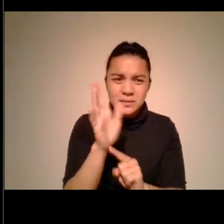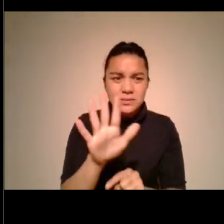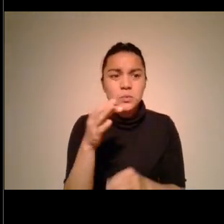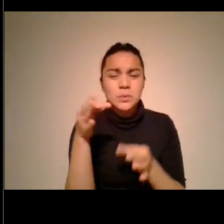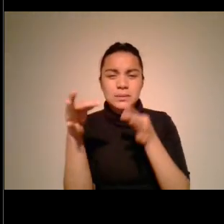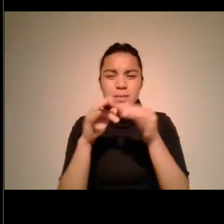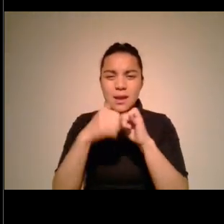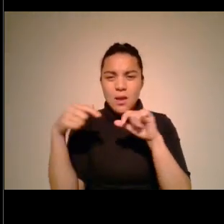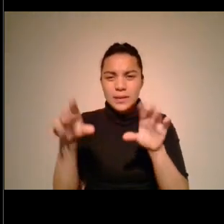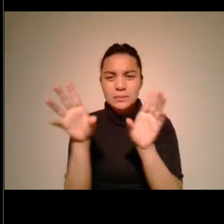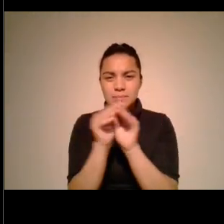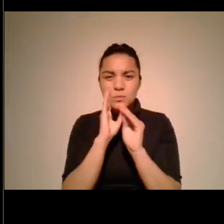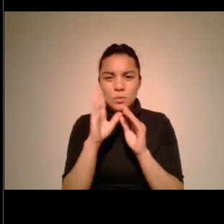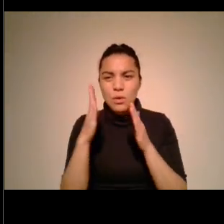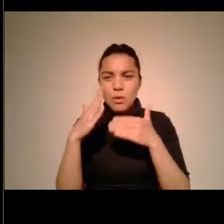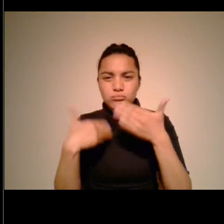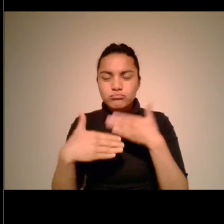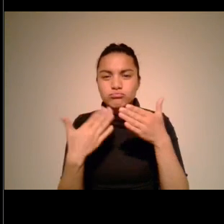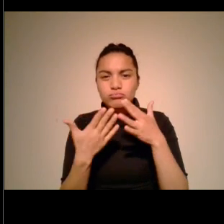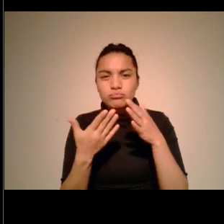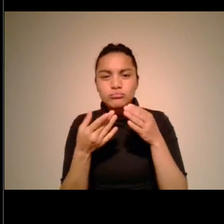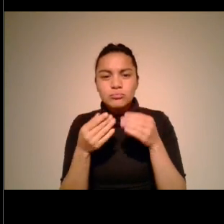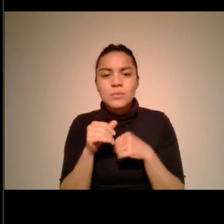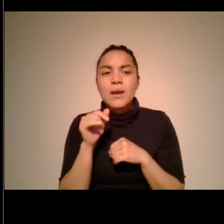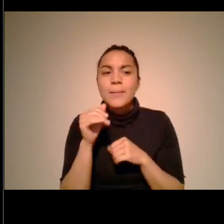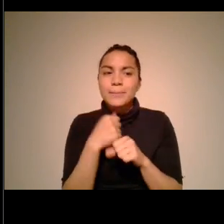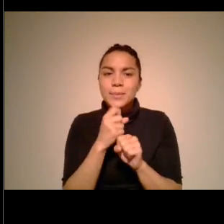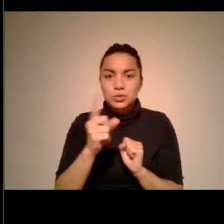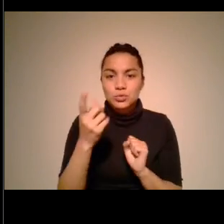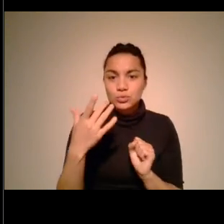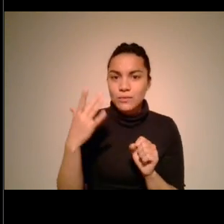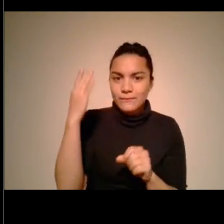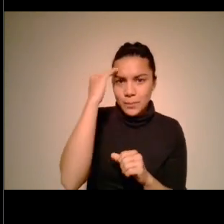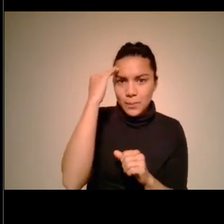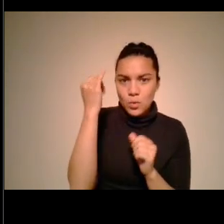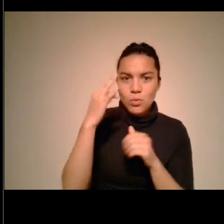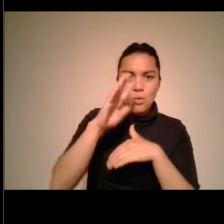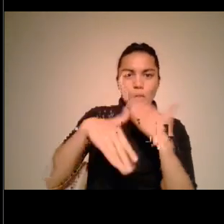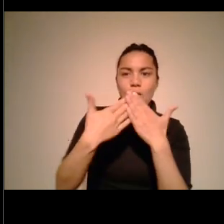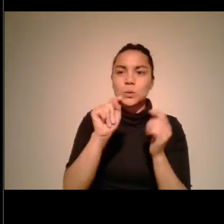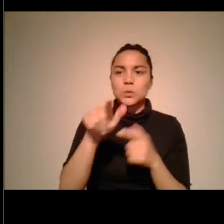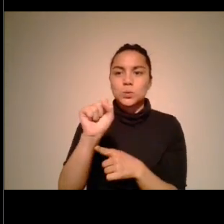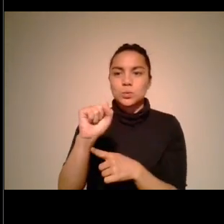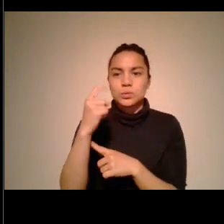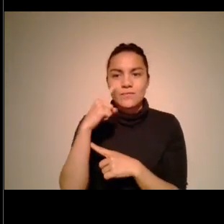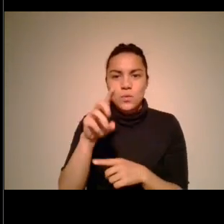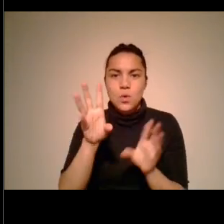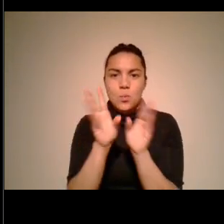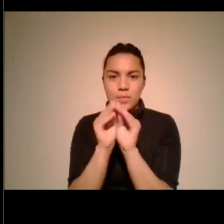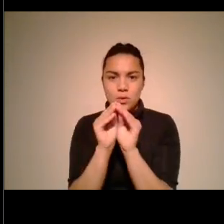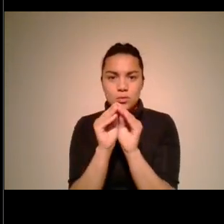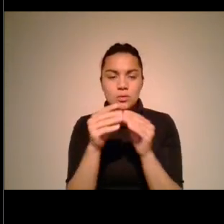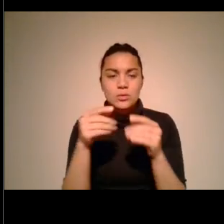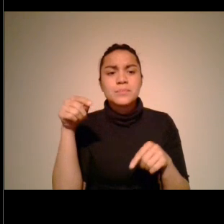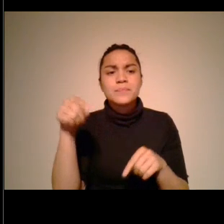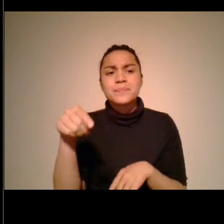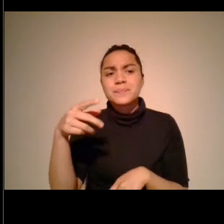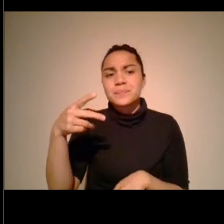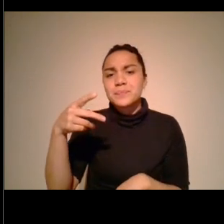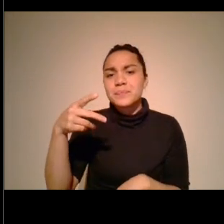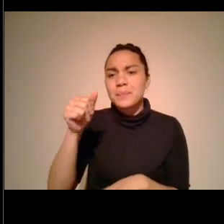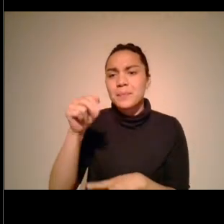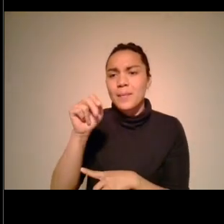webinar will work and to make sure you're familiar with the GoToWebinar control panel. So the panel is probably going to be by default